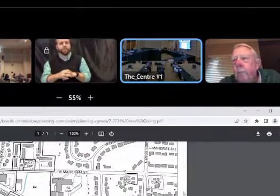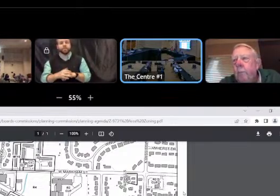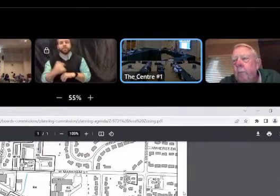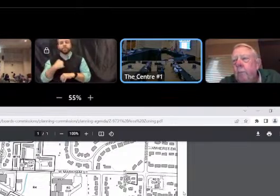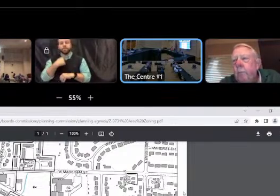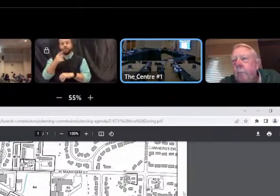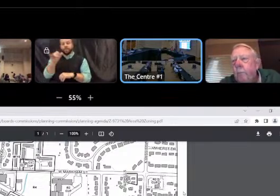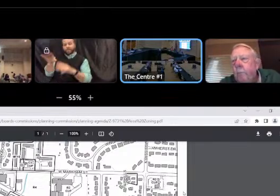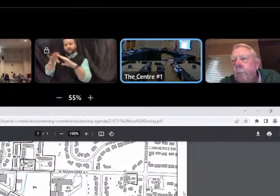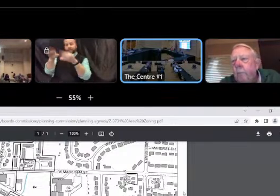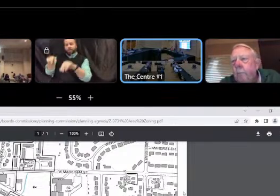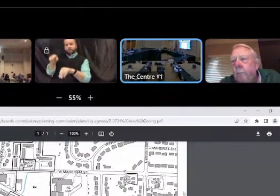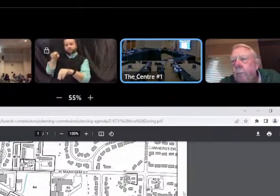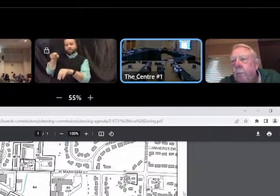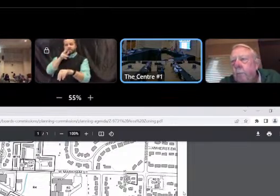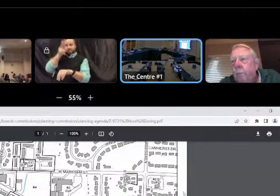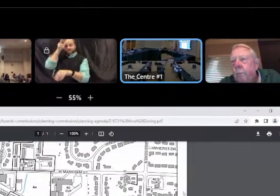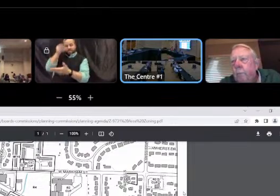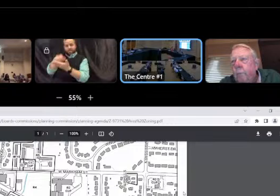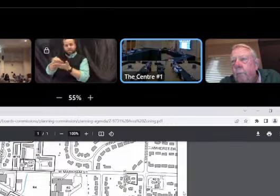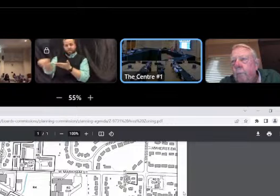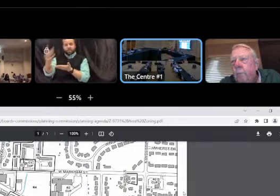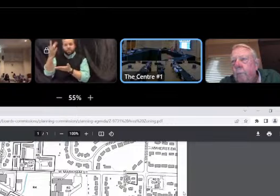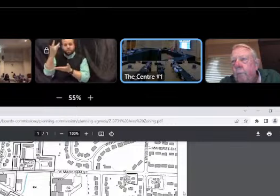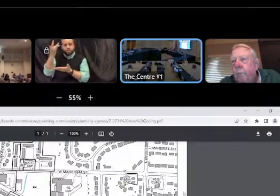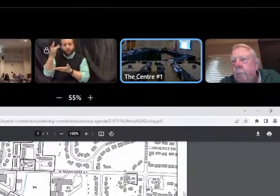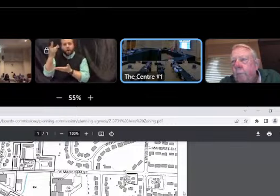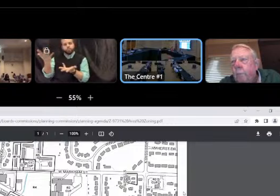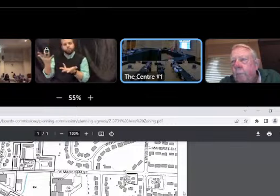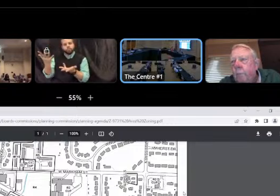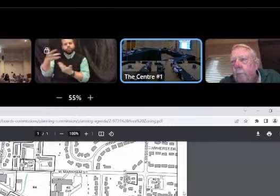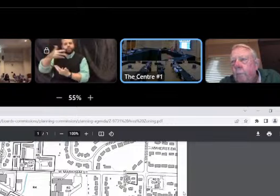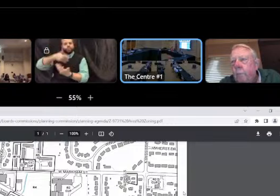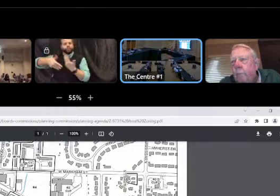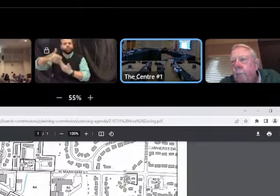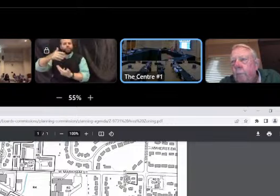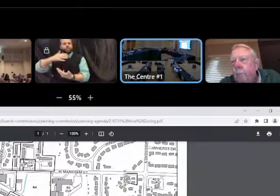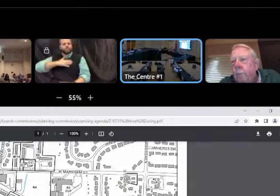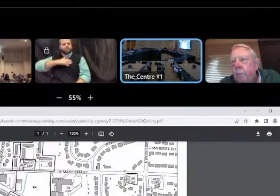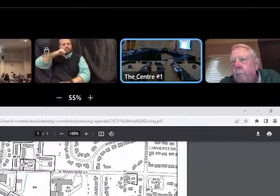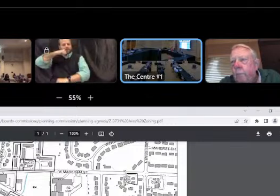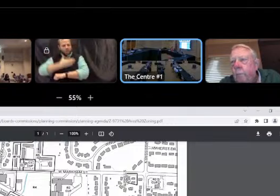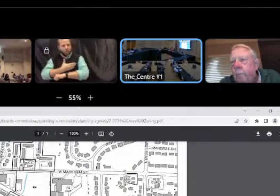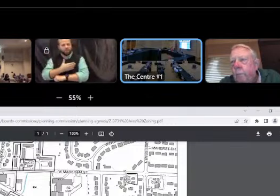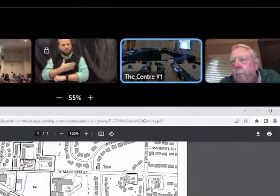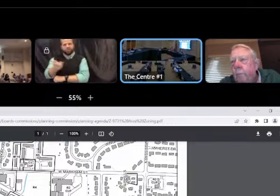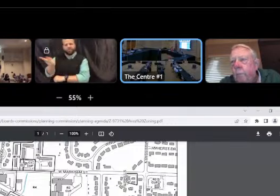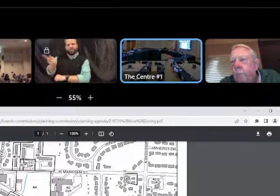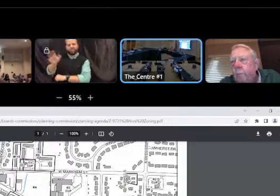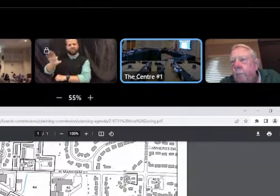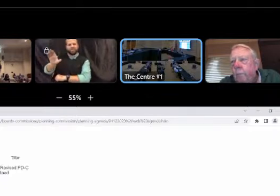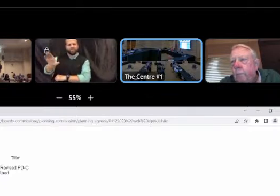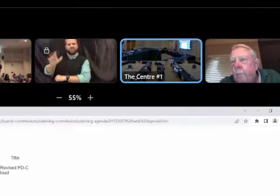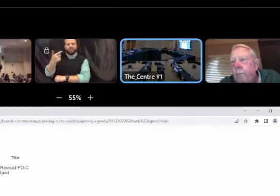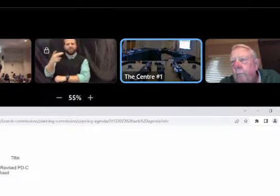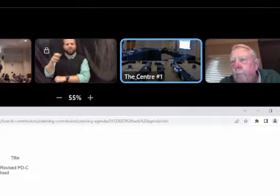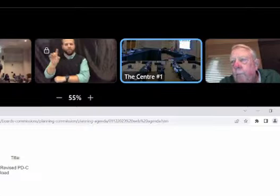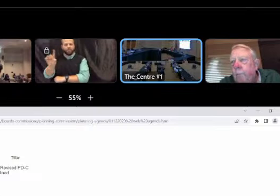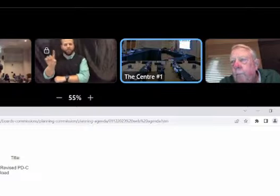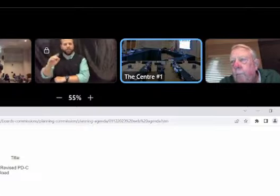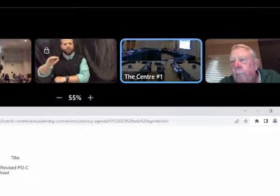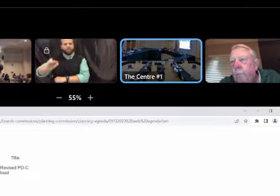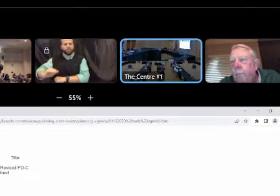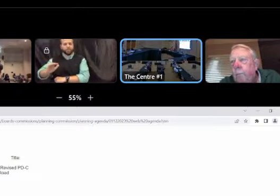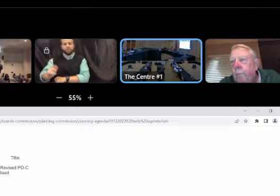purchased the home mainly to spend time with their grandchild, who is my daughter. They're planning on living